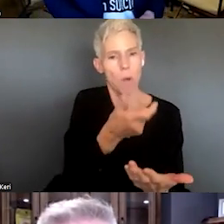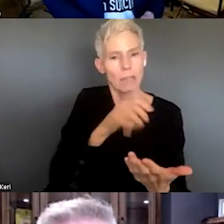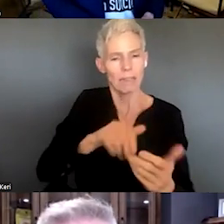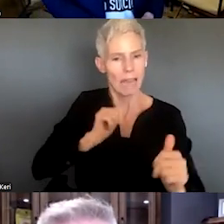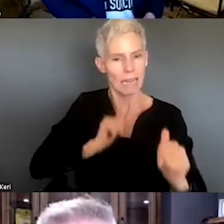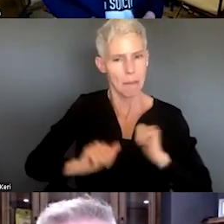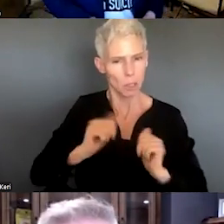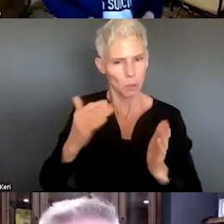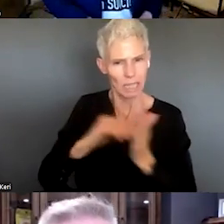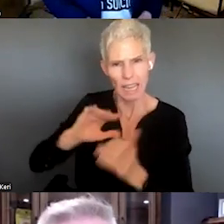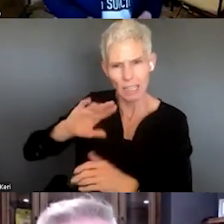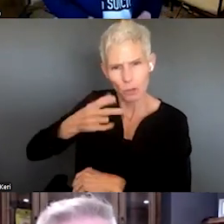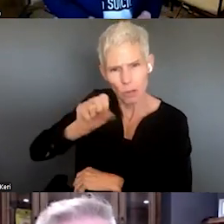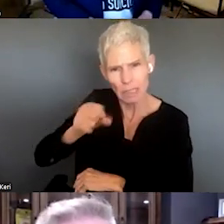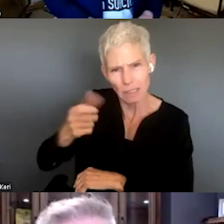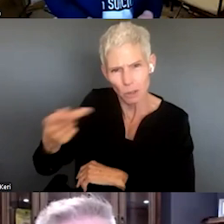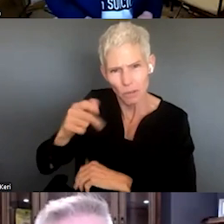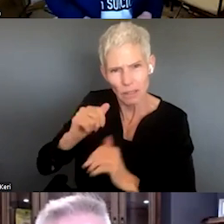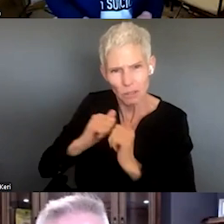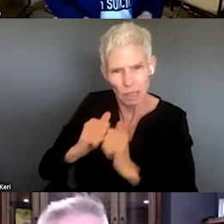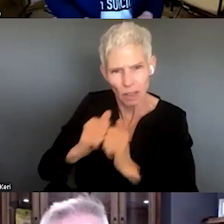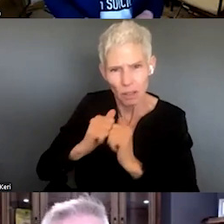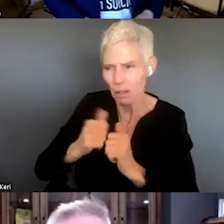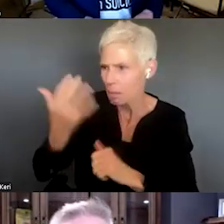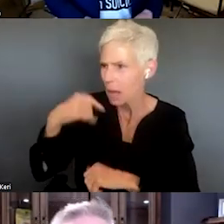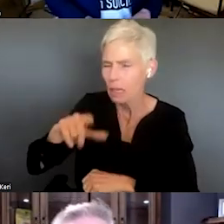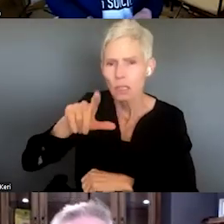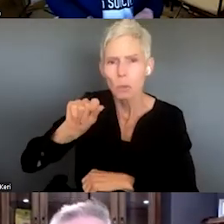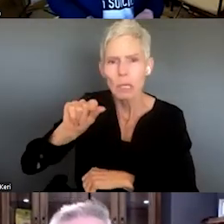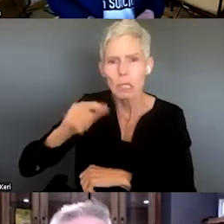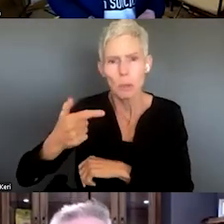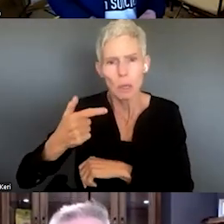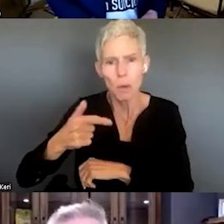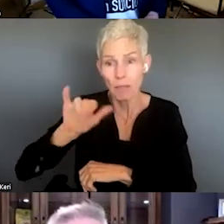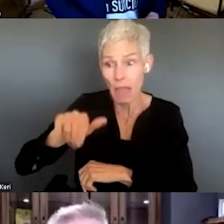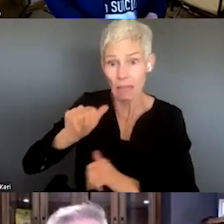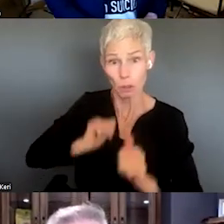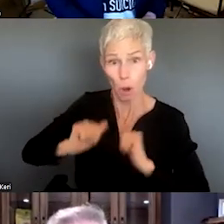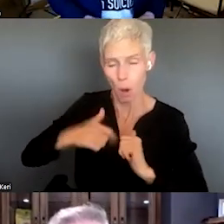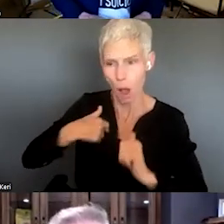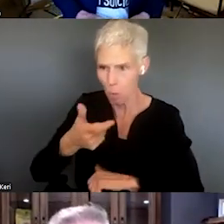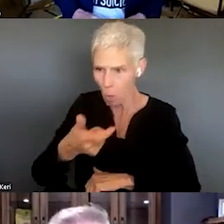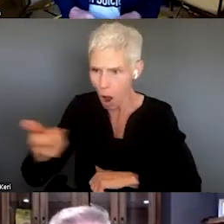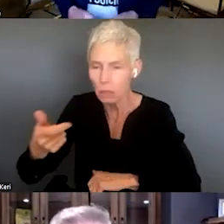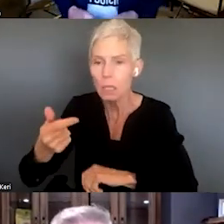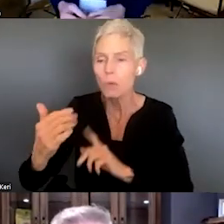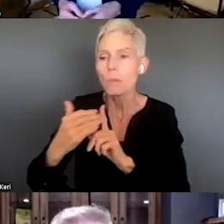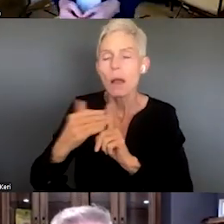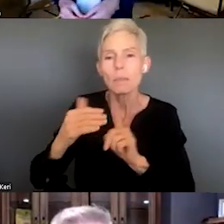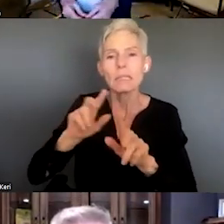Chris, that you and I did together back in 2021. And it really reminded me of this quote, some of your